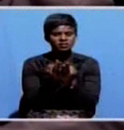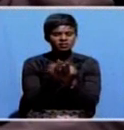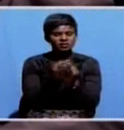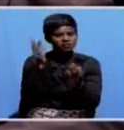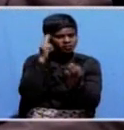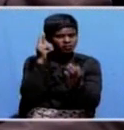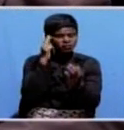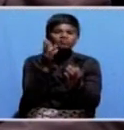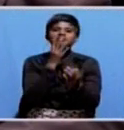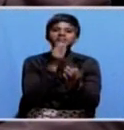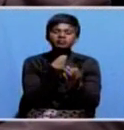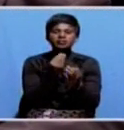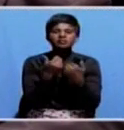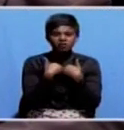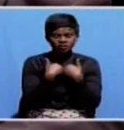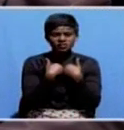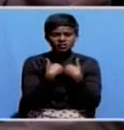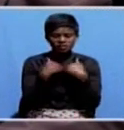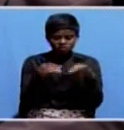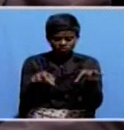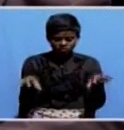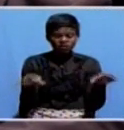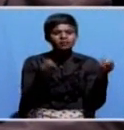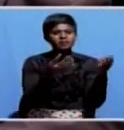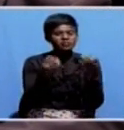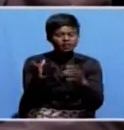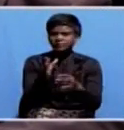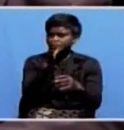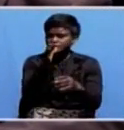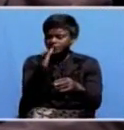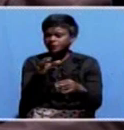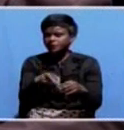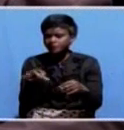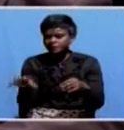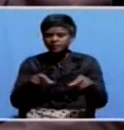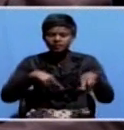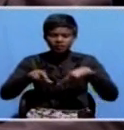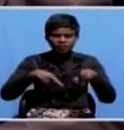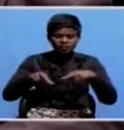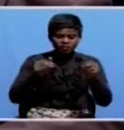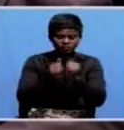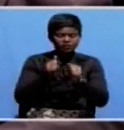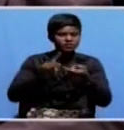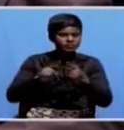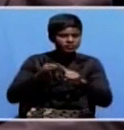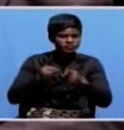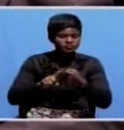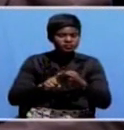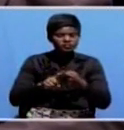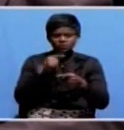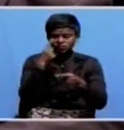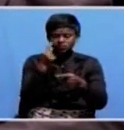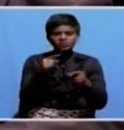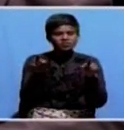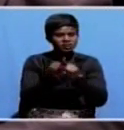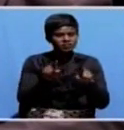Remember, Chiluba had many children, grandchildren, relatives, and friends who would like